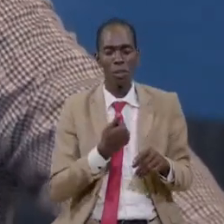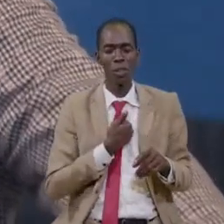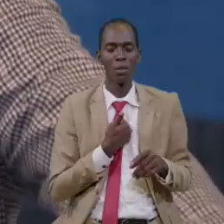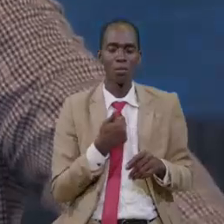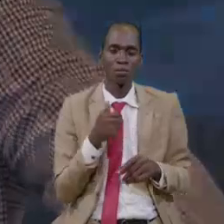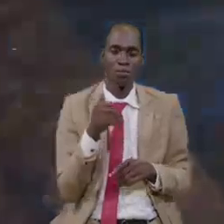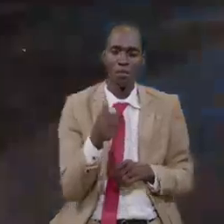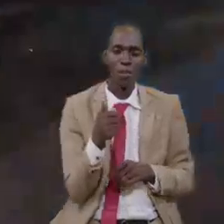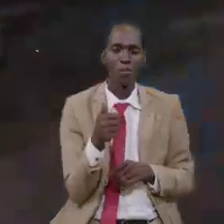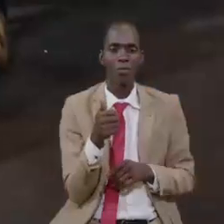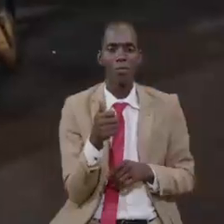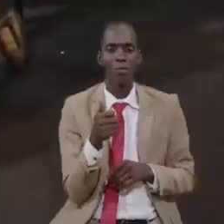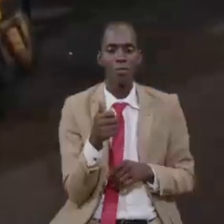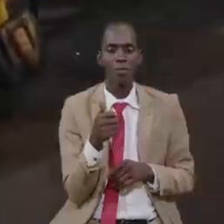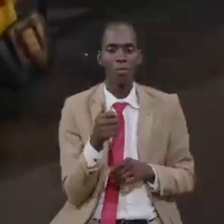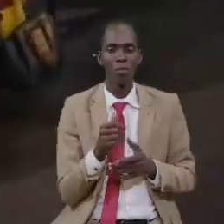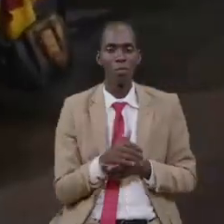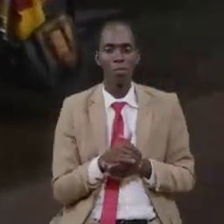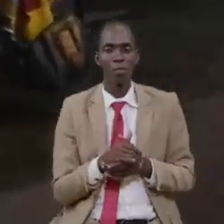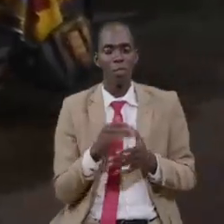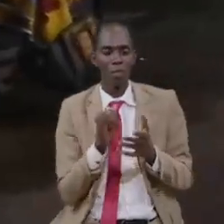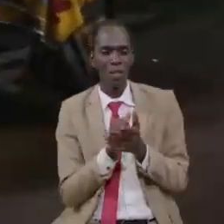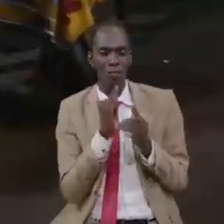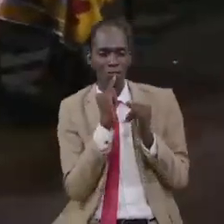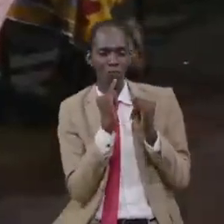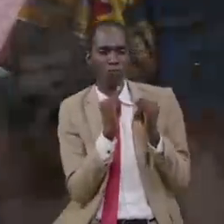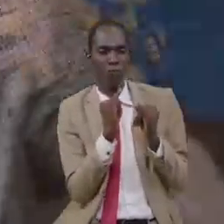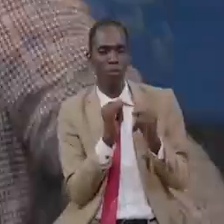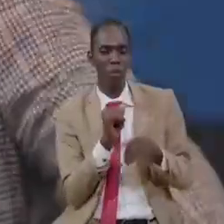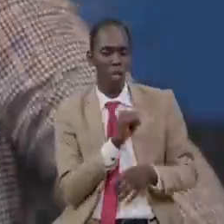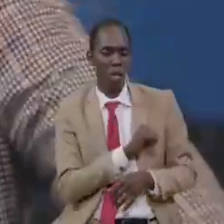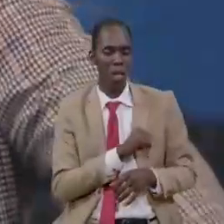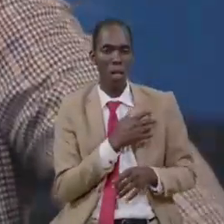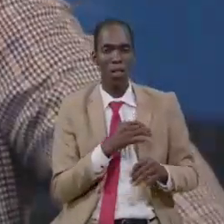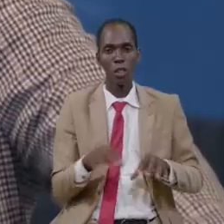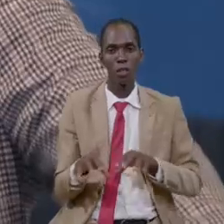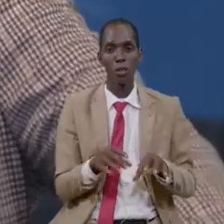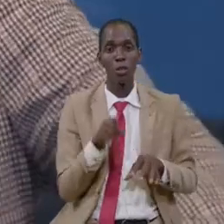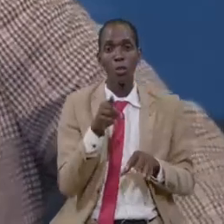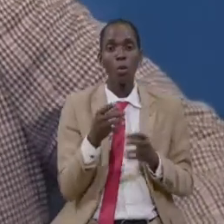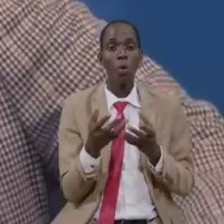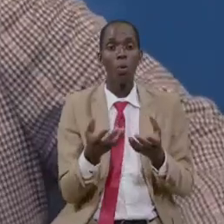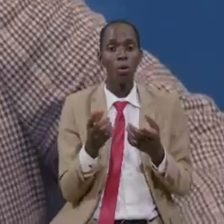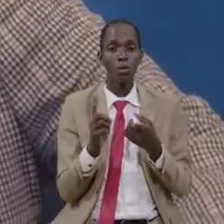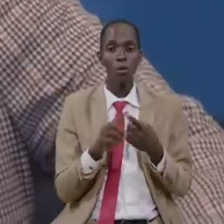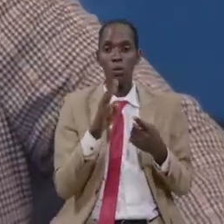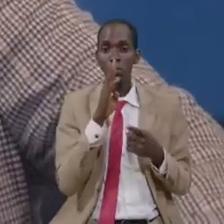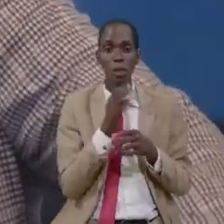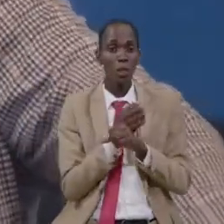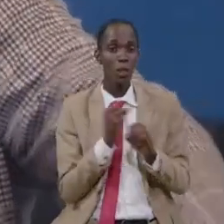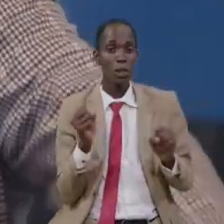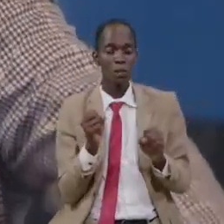self-destructive attitude and action. You want to be saved, set free